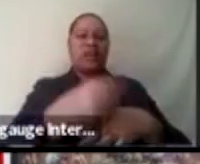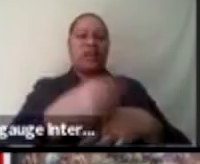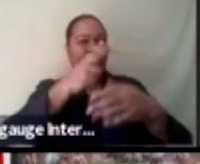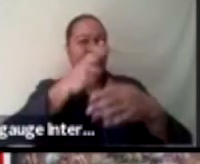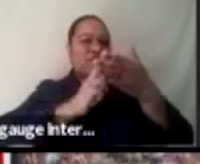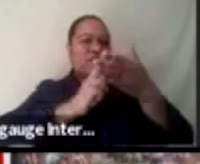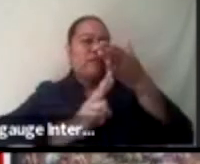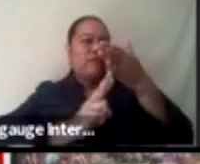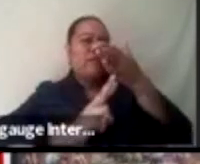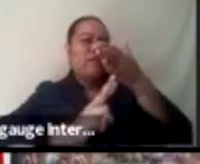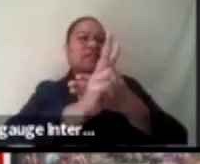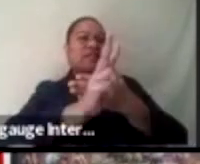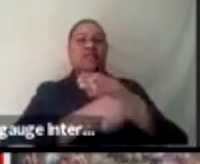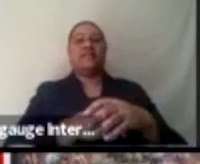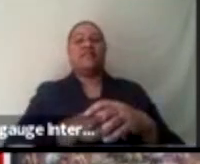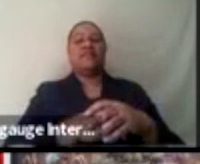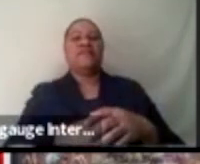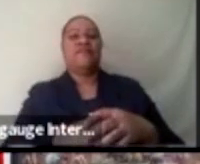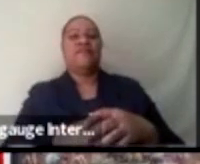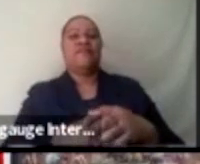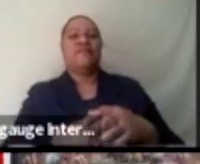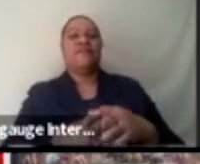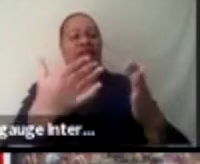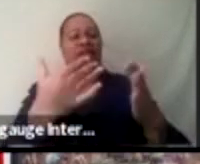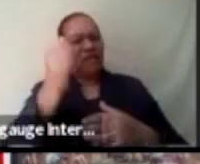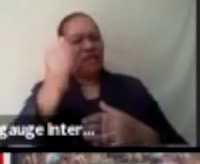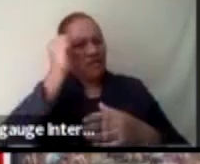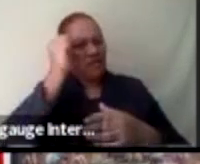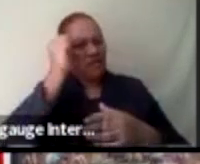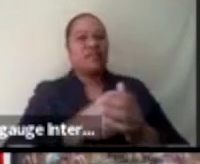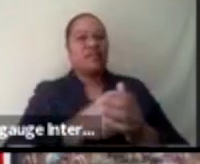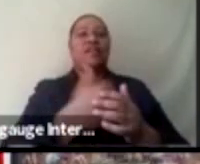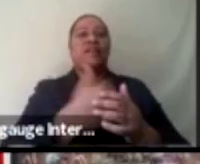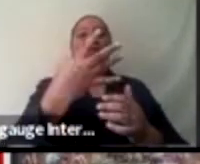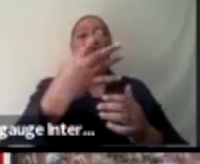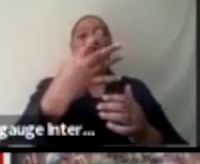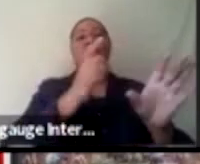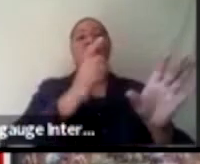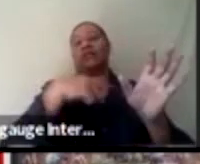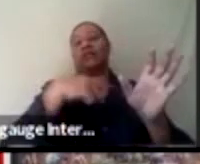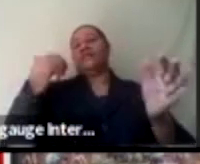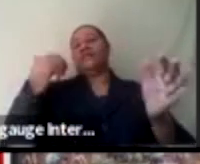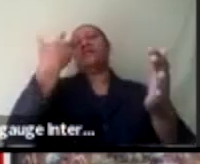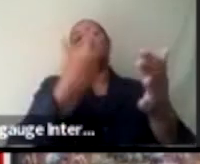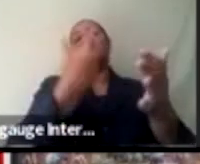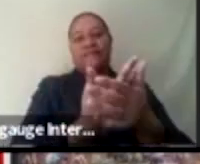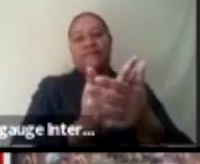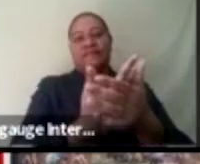much akin to the inaugural forum 50 years ago.